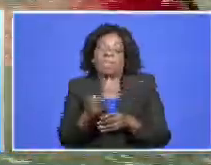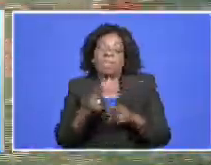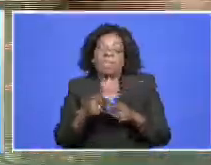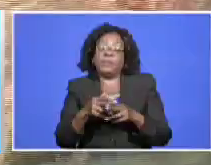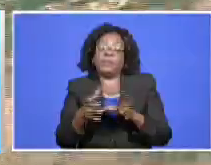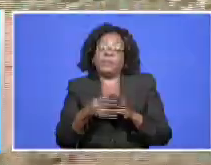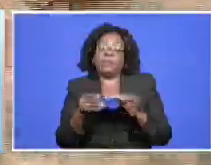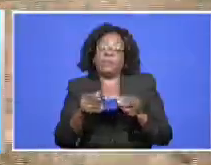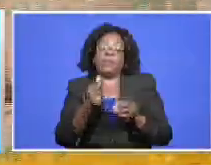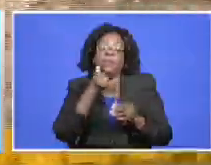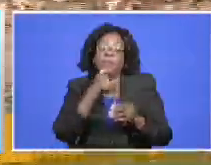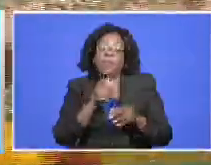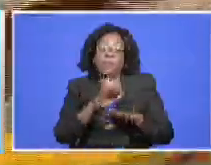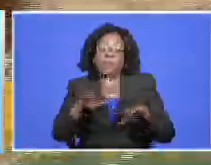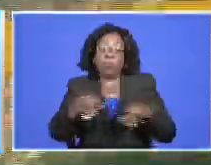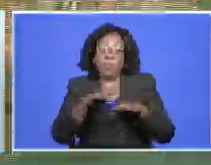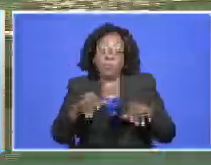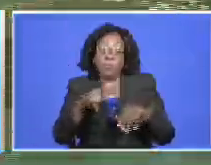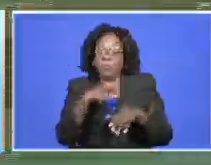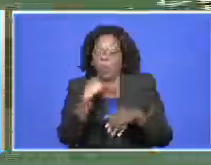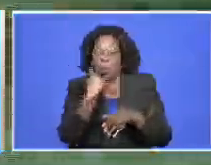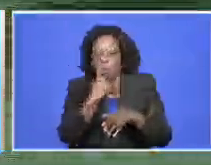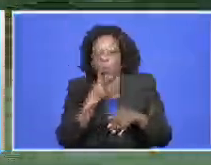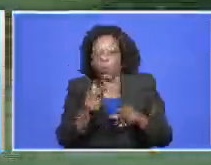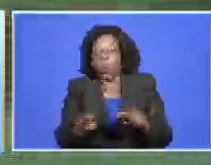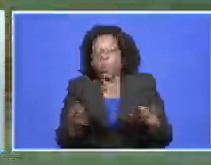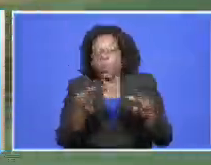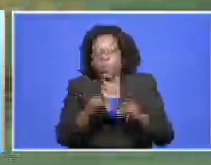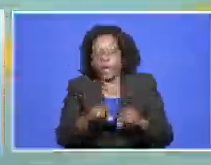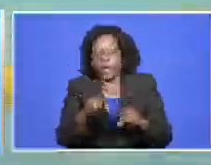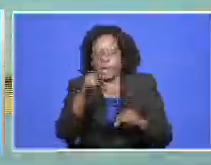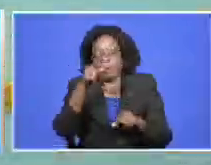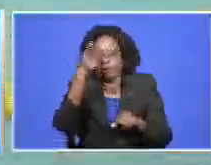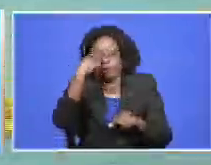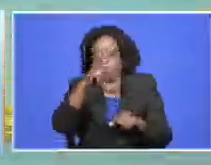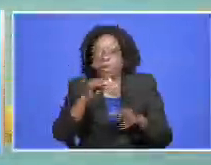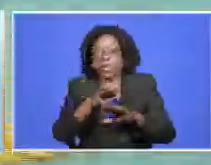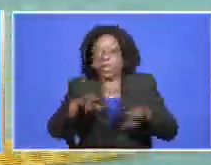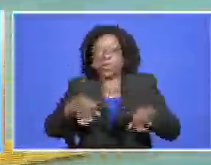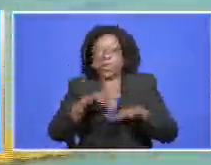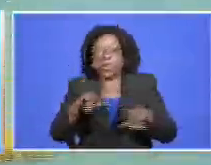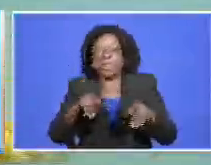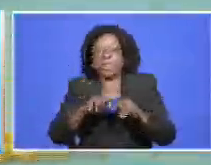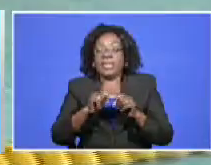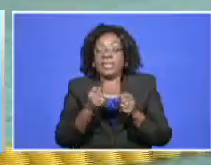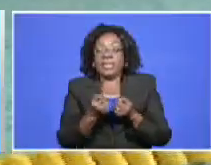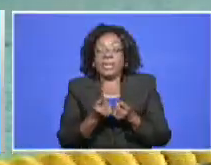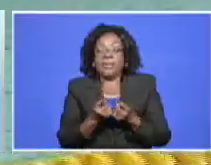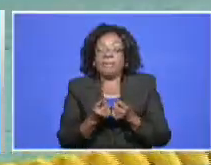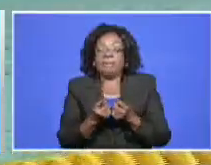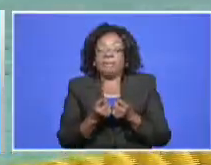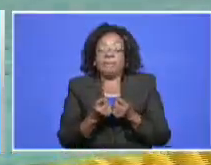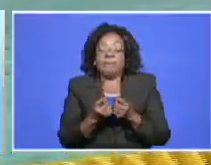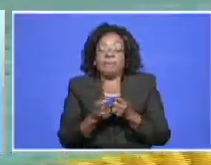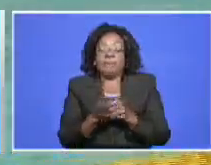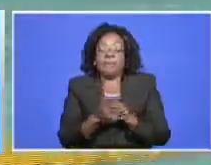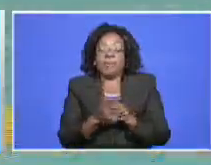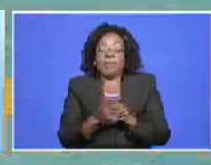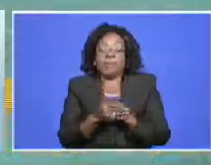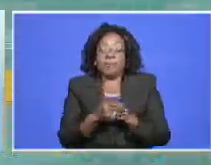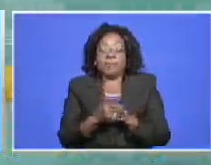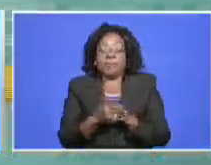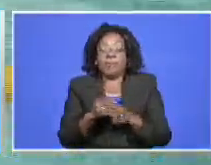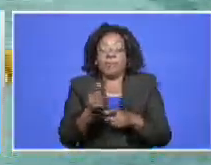Thompson. On the boys' side, we have Gerard Charles, Caleb Ferguson, Ellie Gibson, Zion Gibson, Tristan Hepburn, Asher